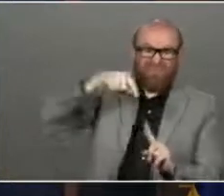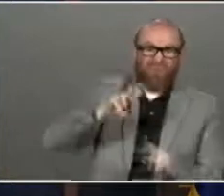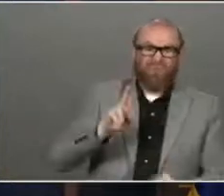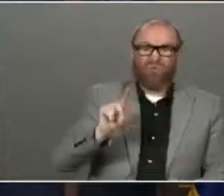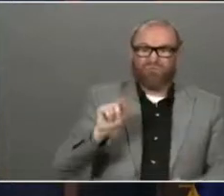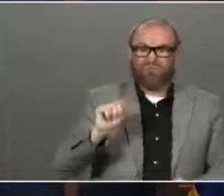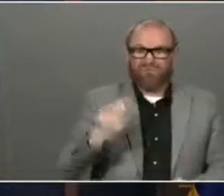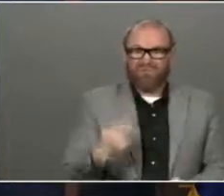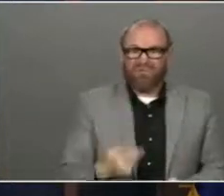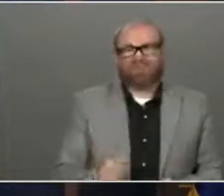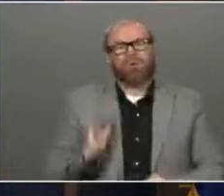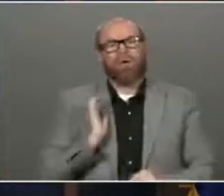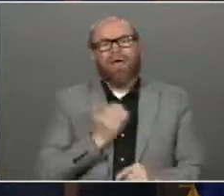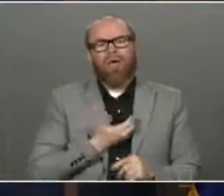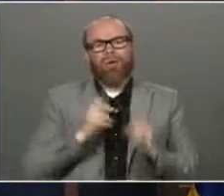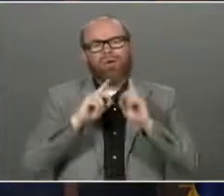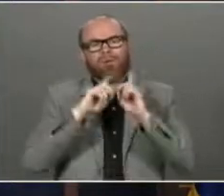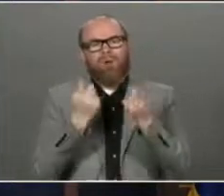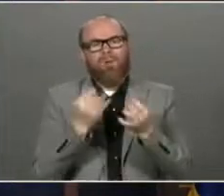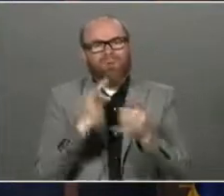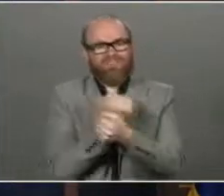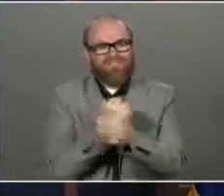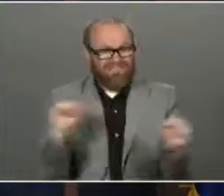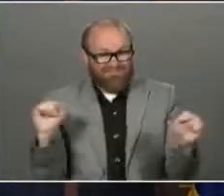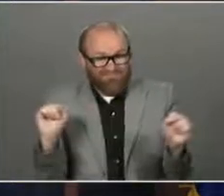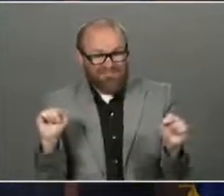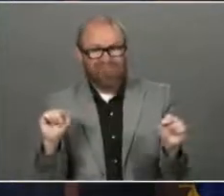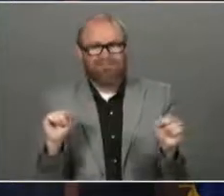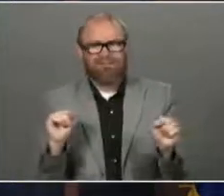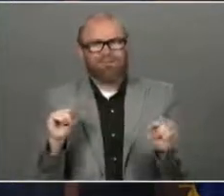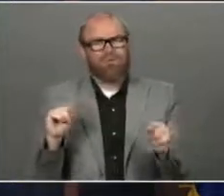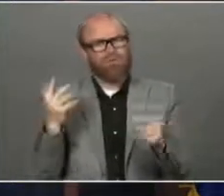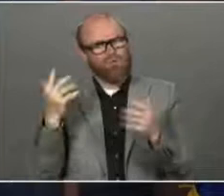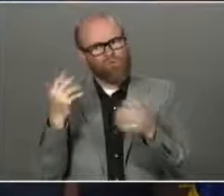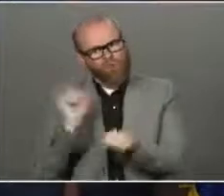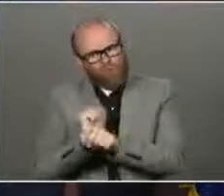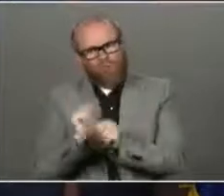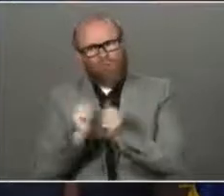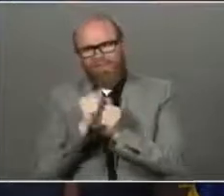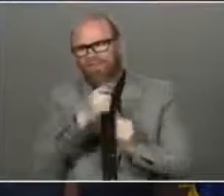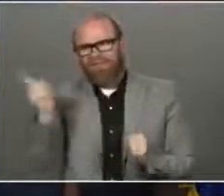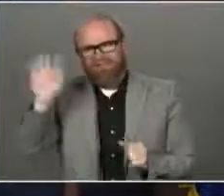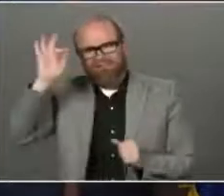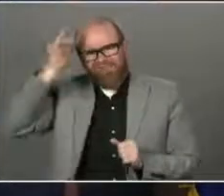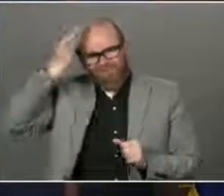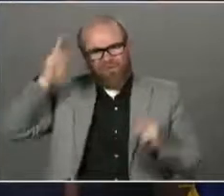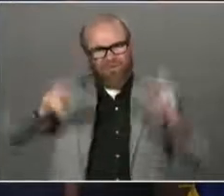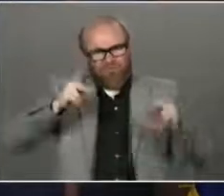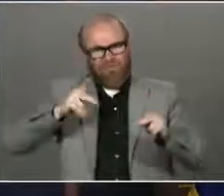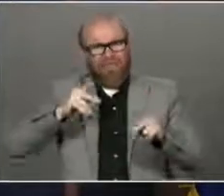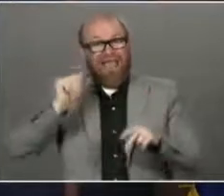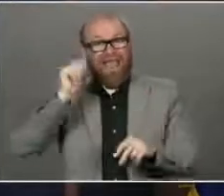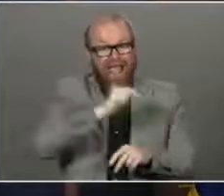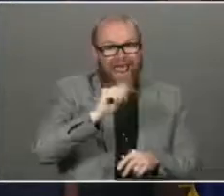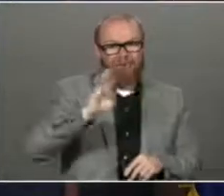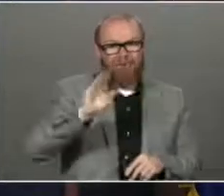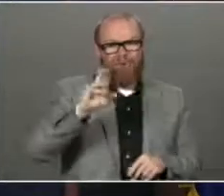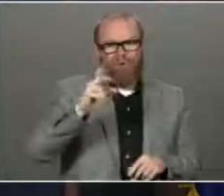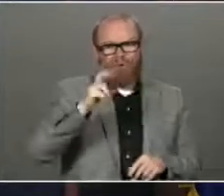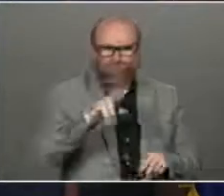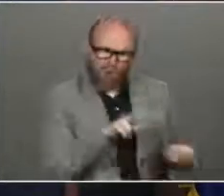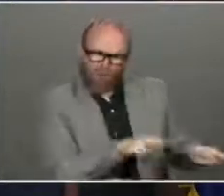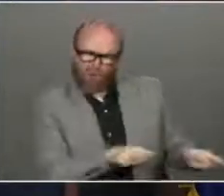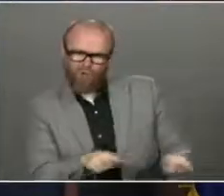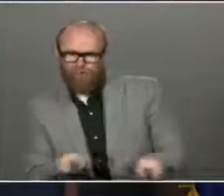Public Safety works closely with with federal officials on the border, as well as state law